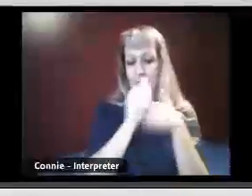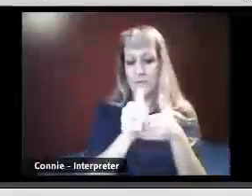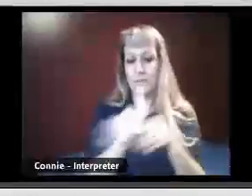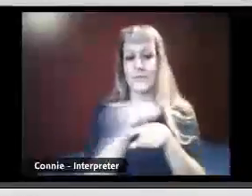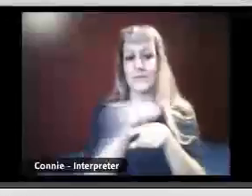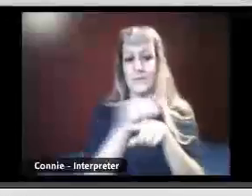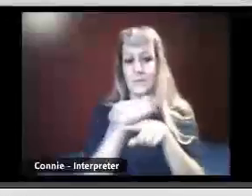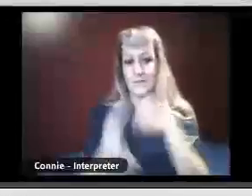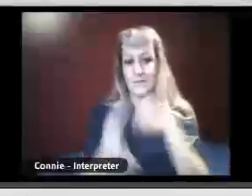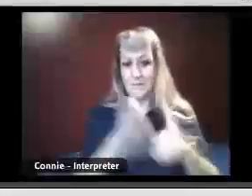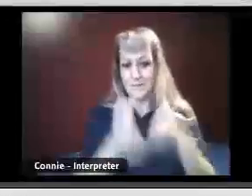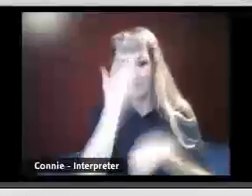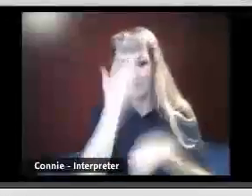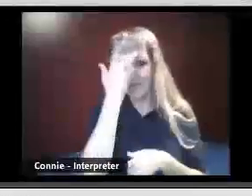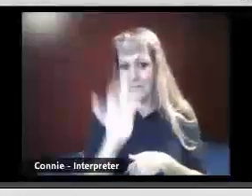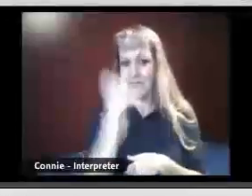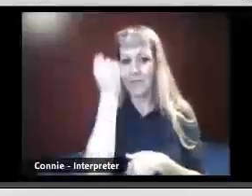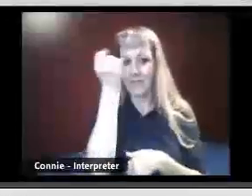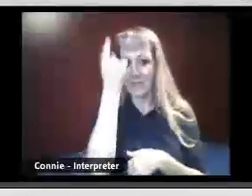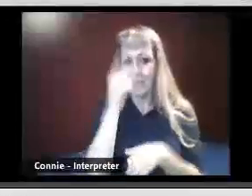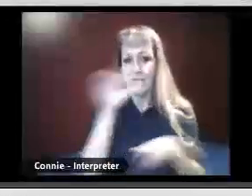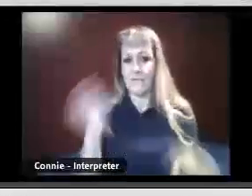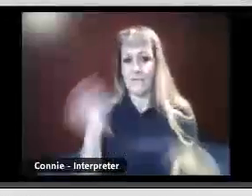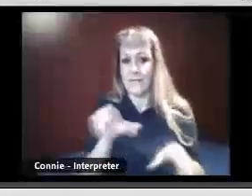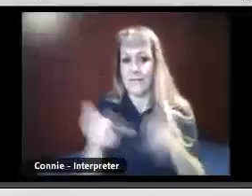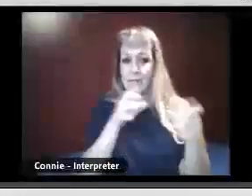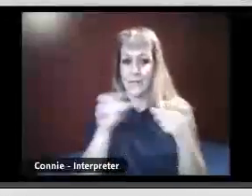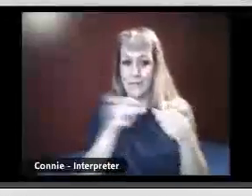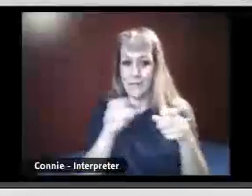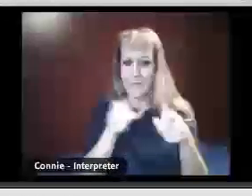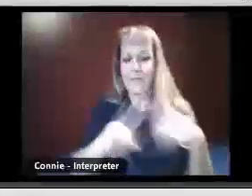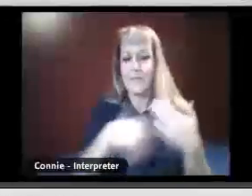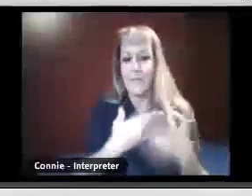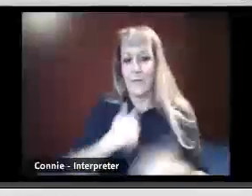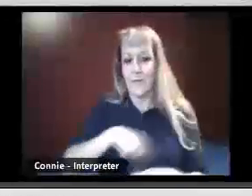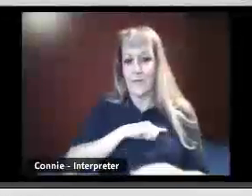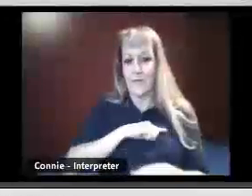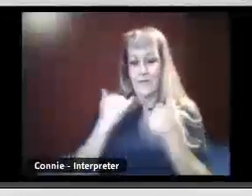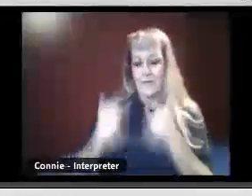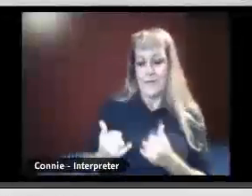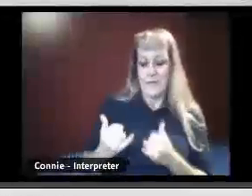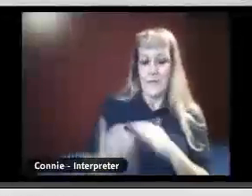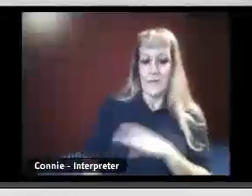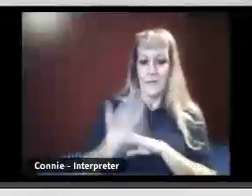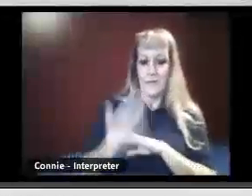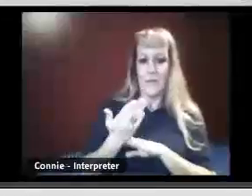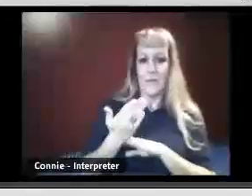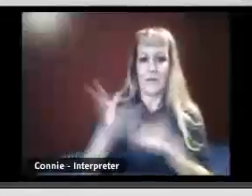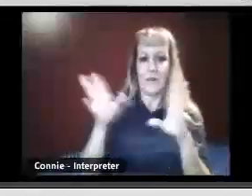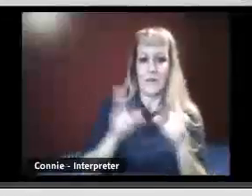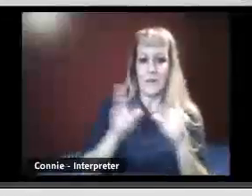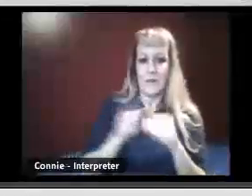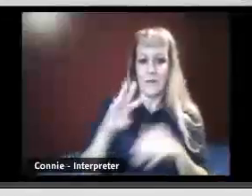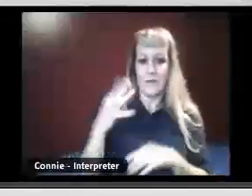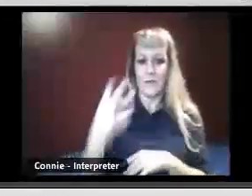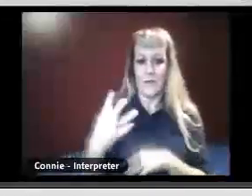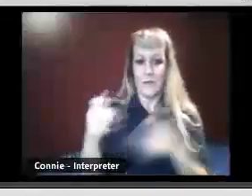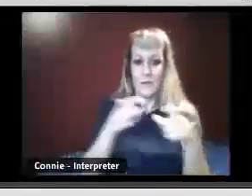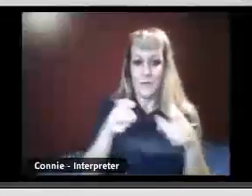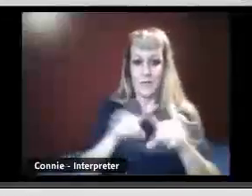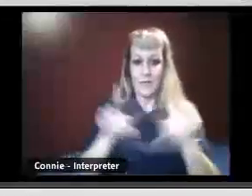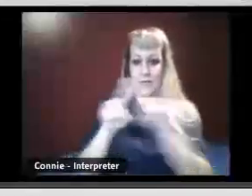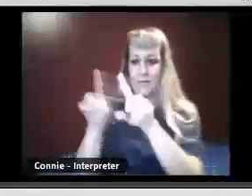intelligence and understanding performance management, all of which have brought us to this morning's session, which is session 4 on managing differences